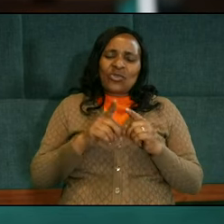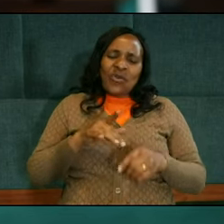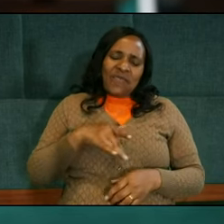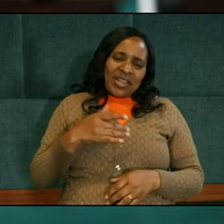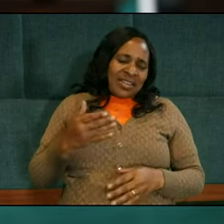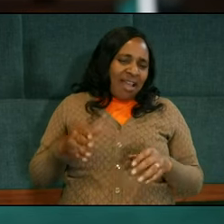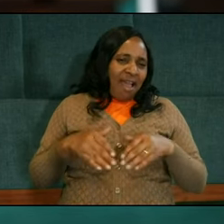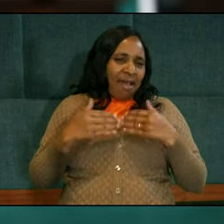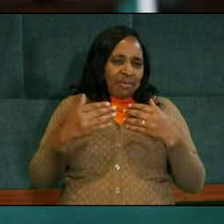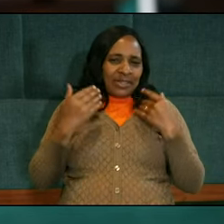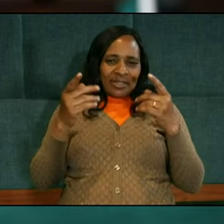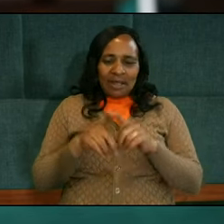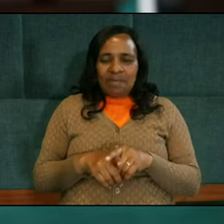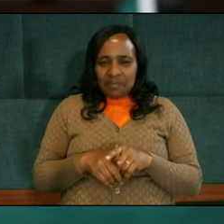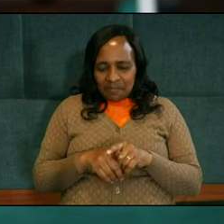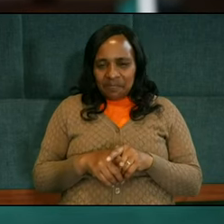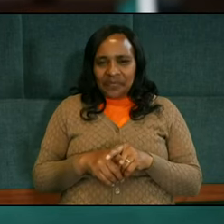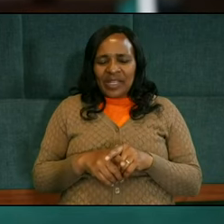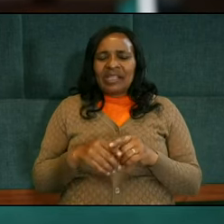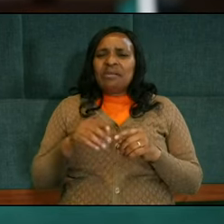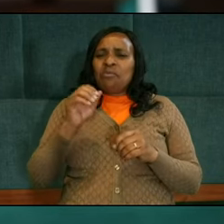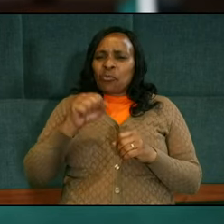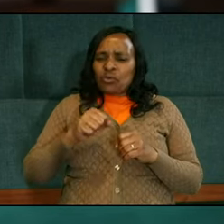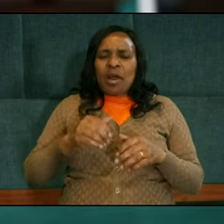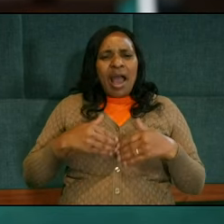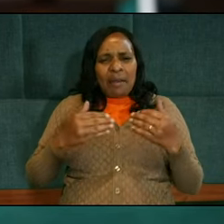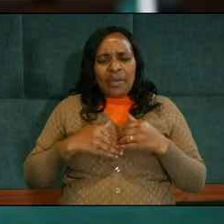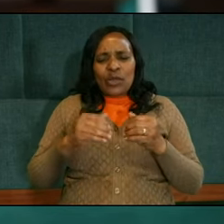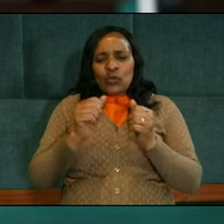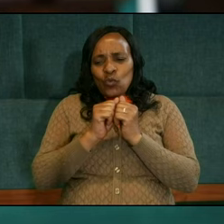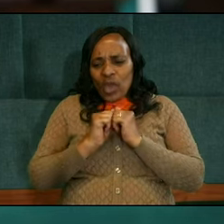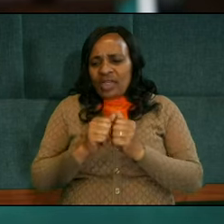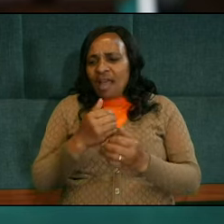happy. She was happy that she and the other